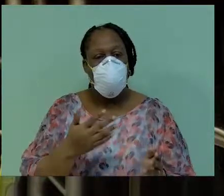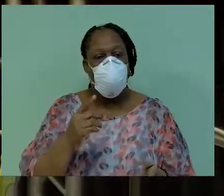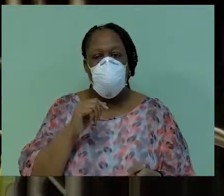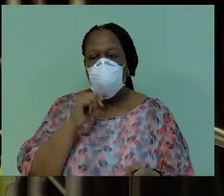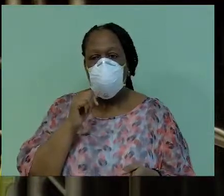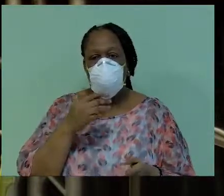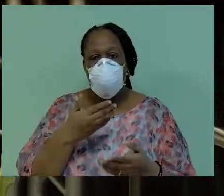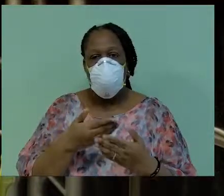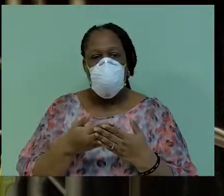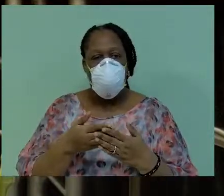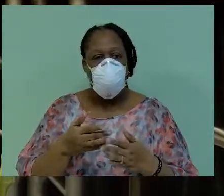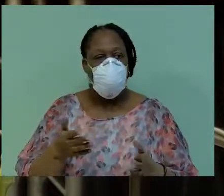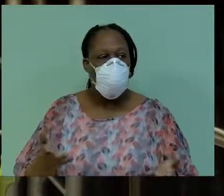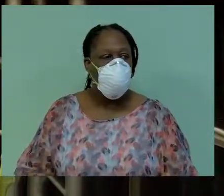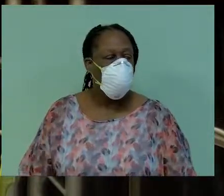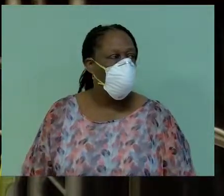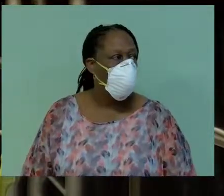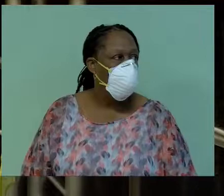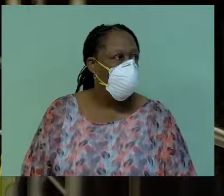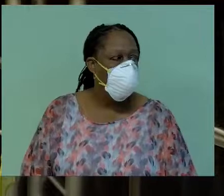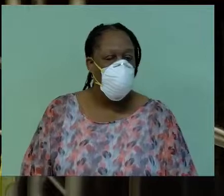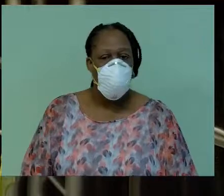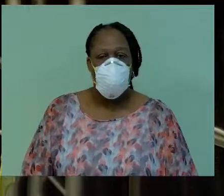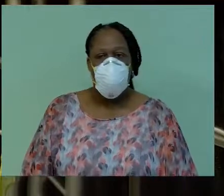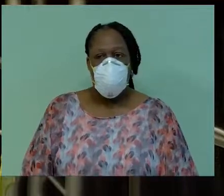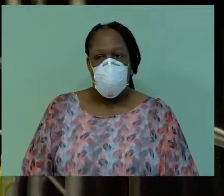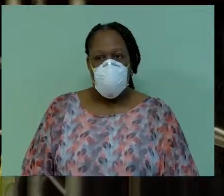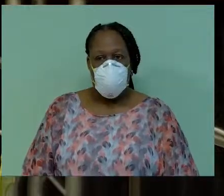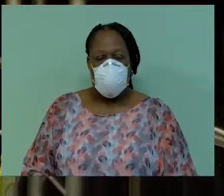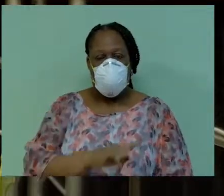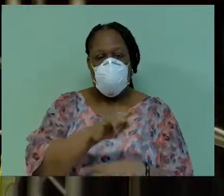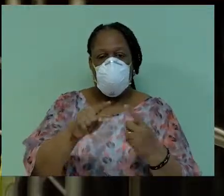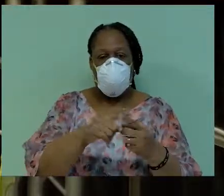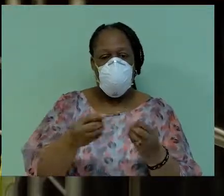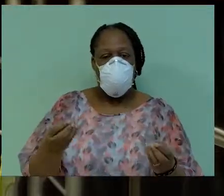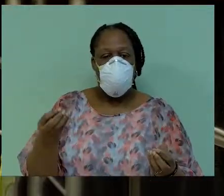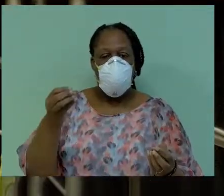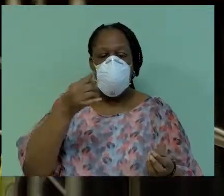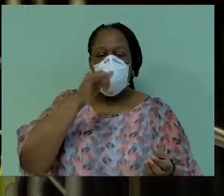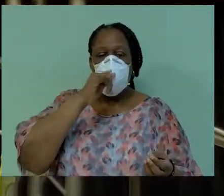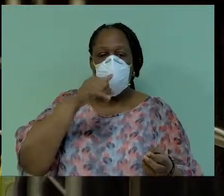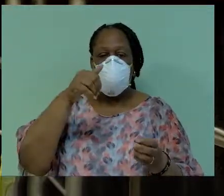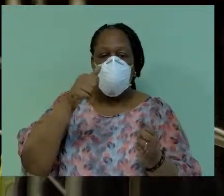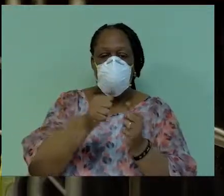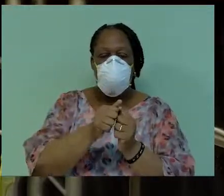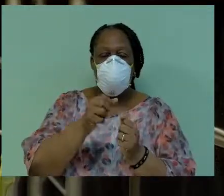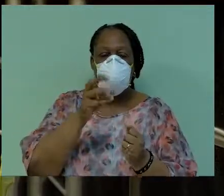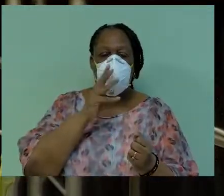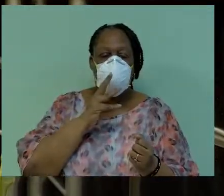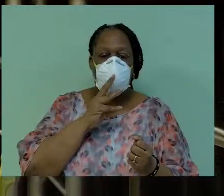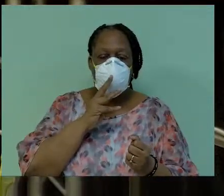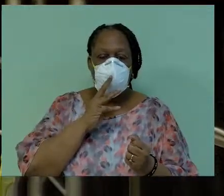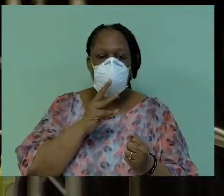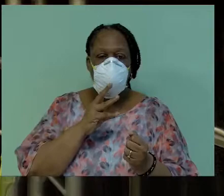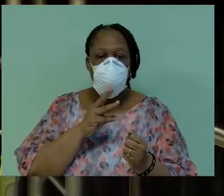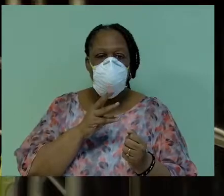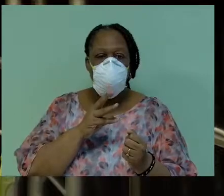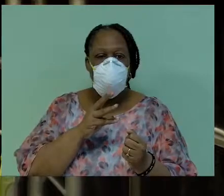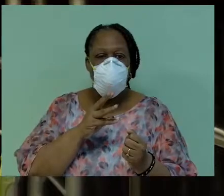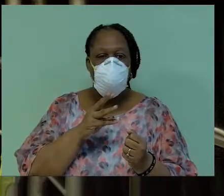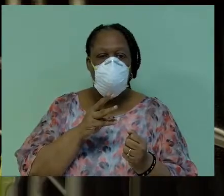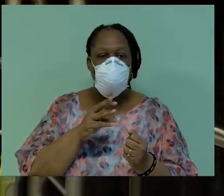the water. When you add water to alcohol to dilute to the strength between 60 and 70%, it